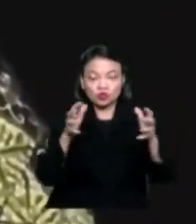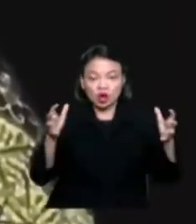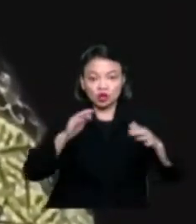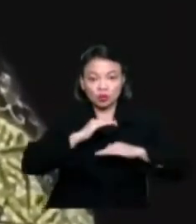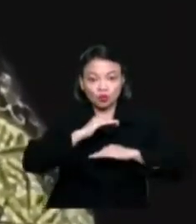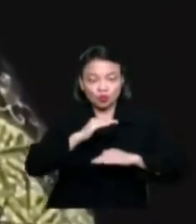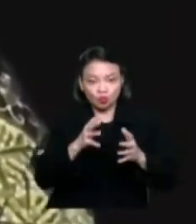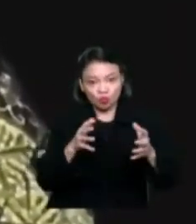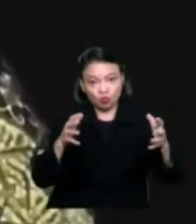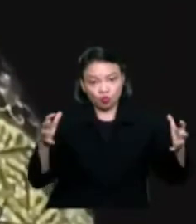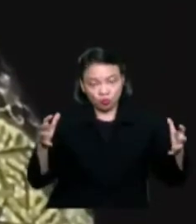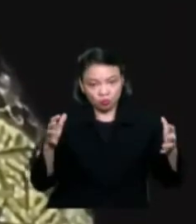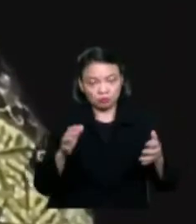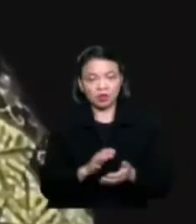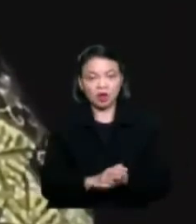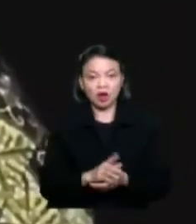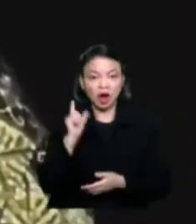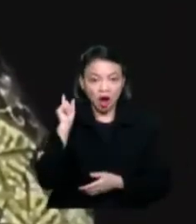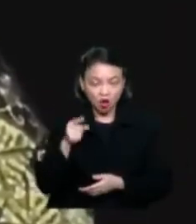it should be